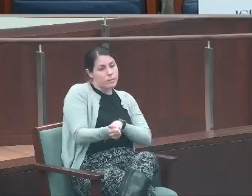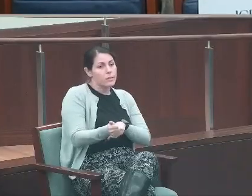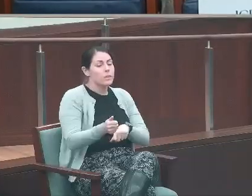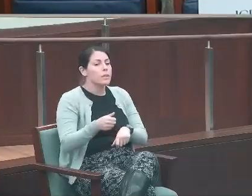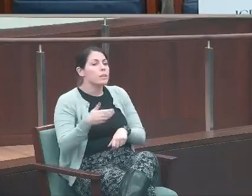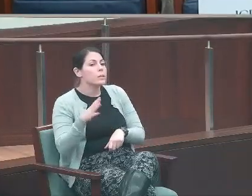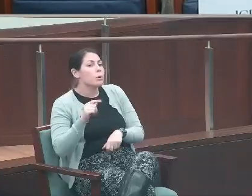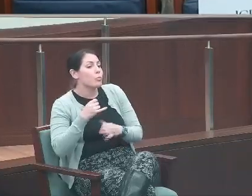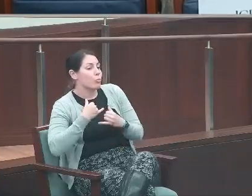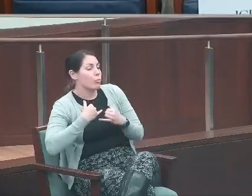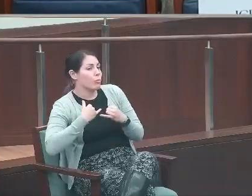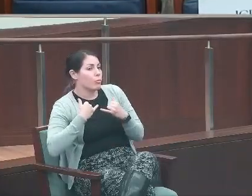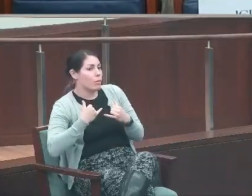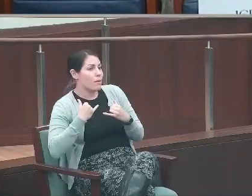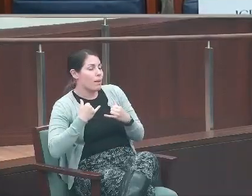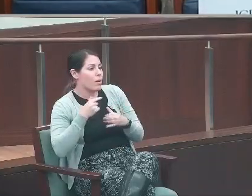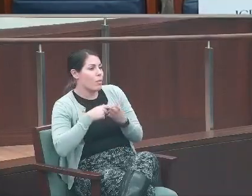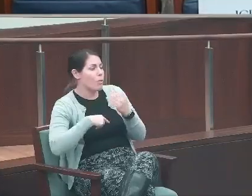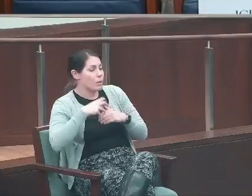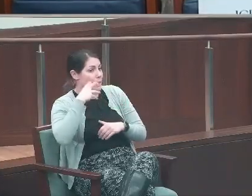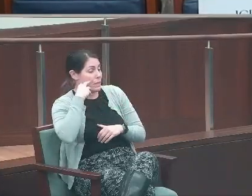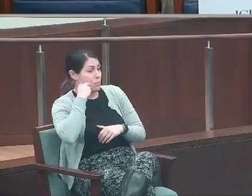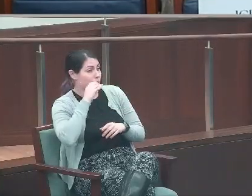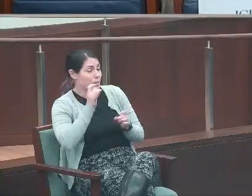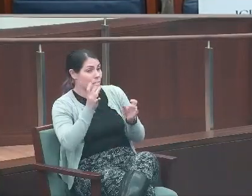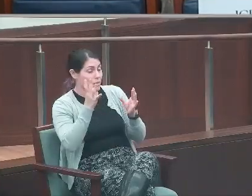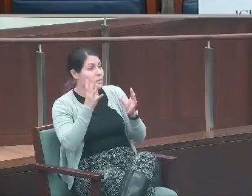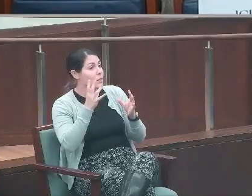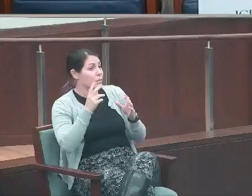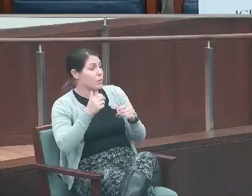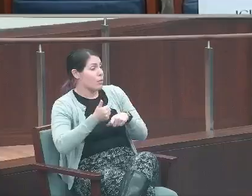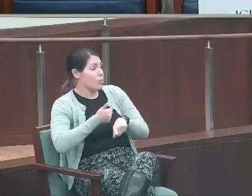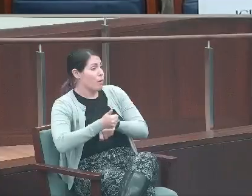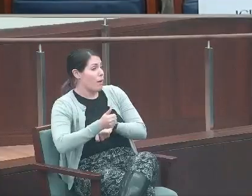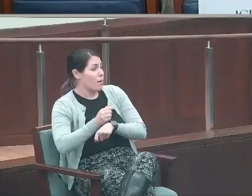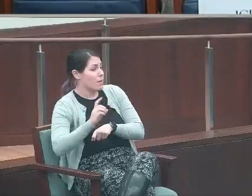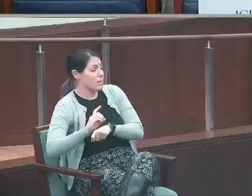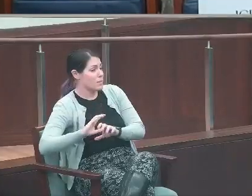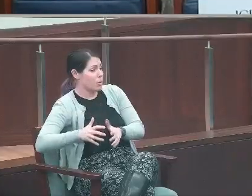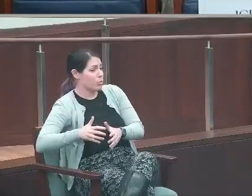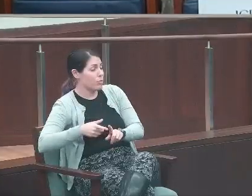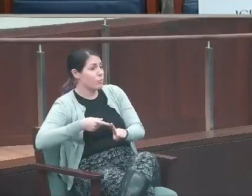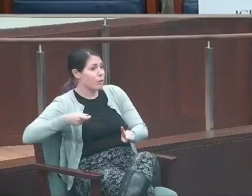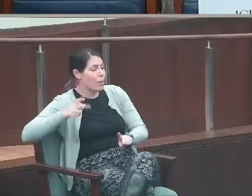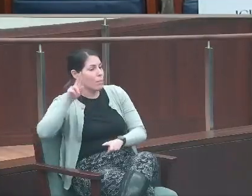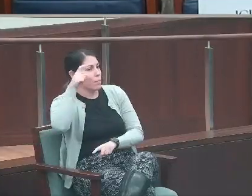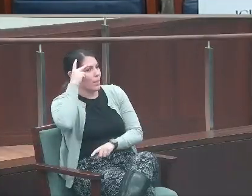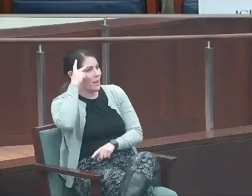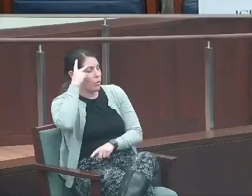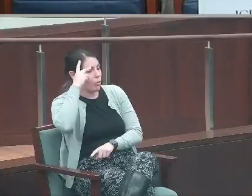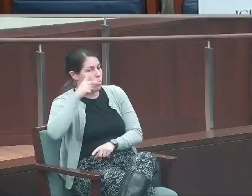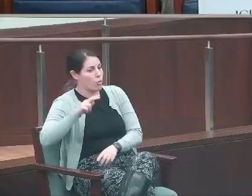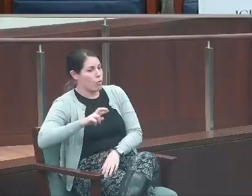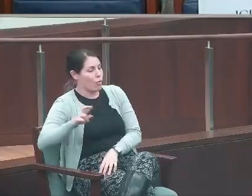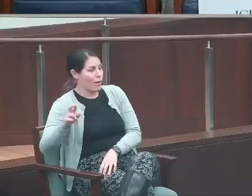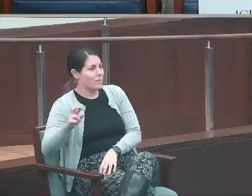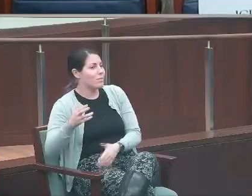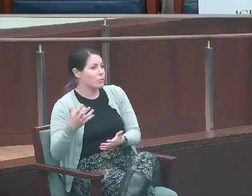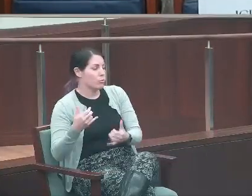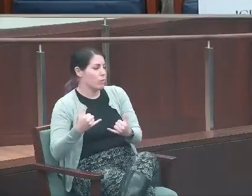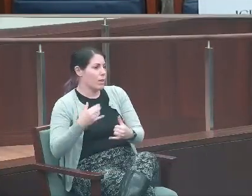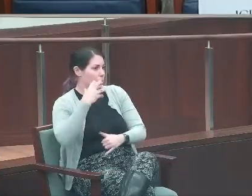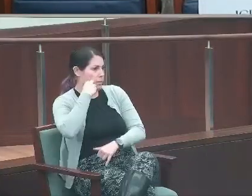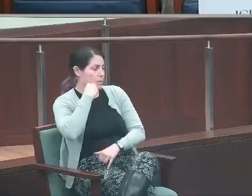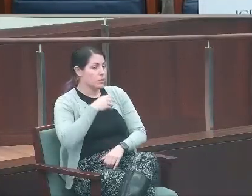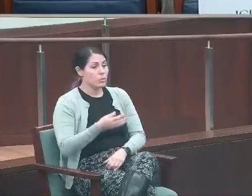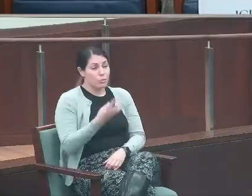But right now, the greatest threats to American democracy come from the political right. And we tend to talk about those in sort of